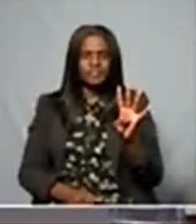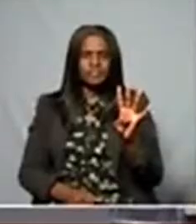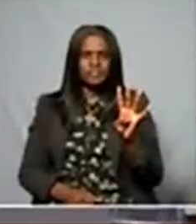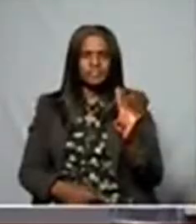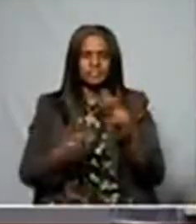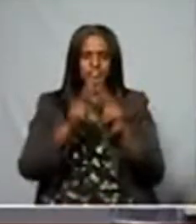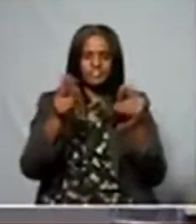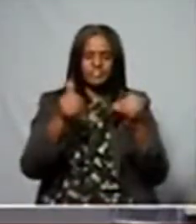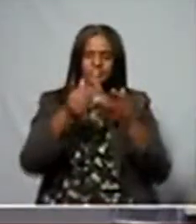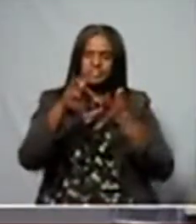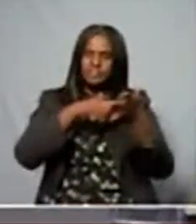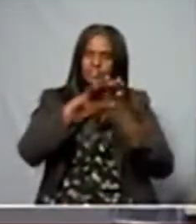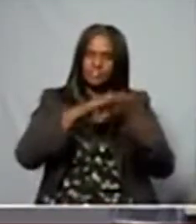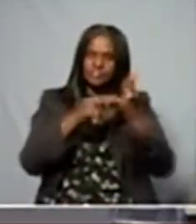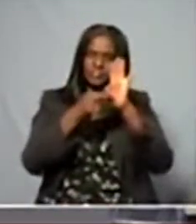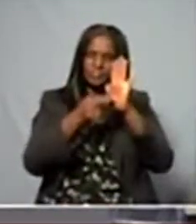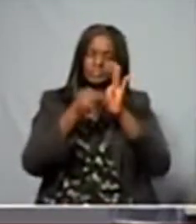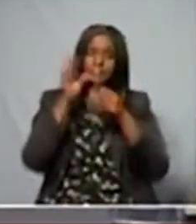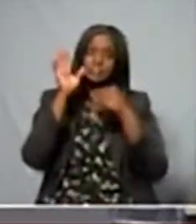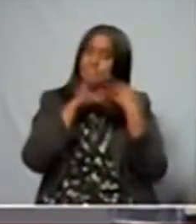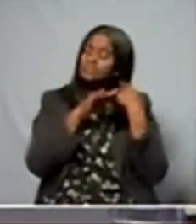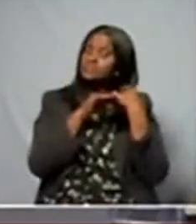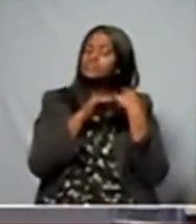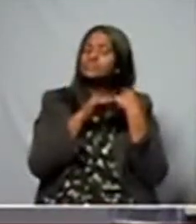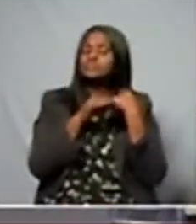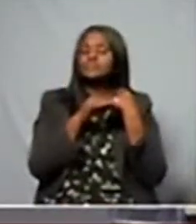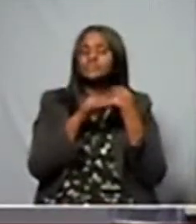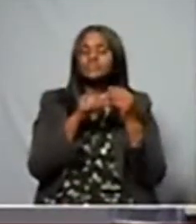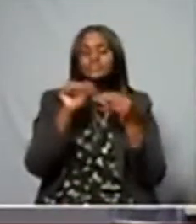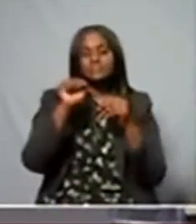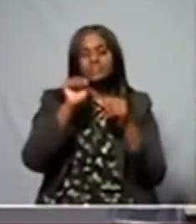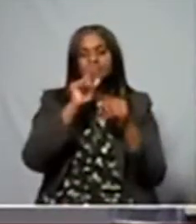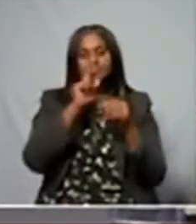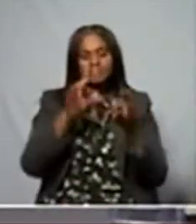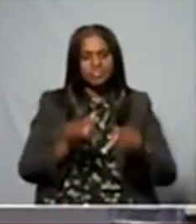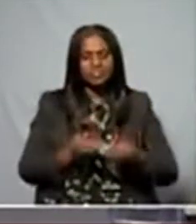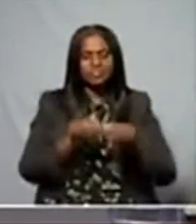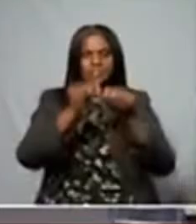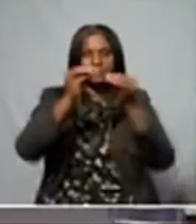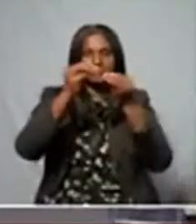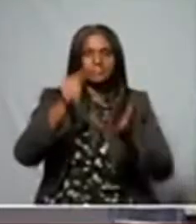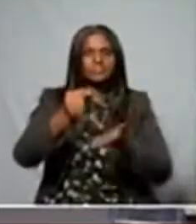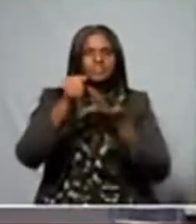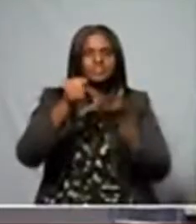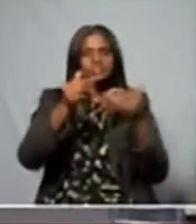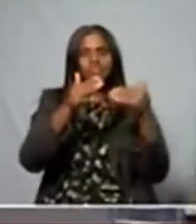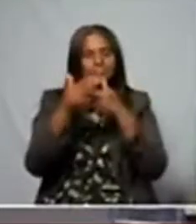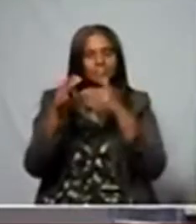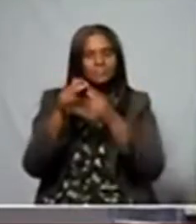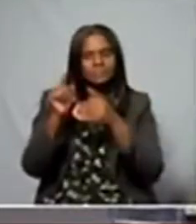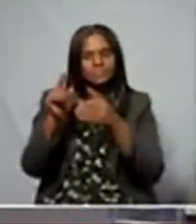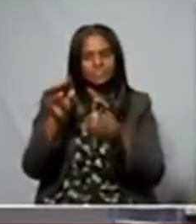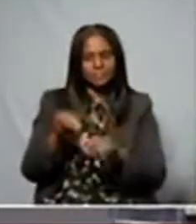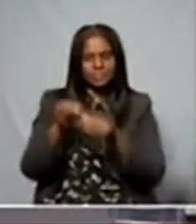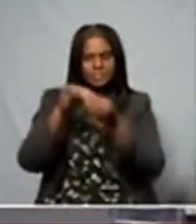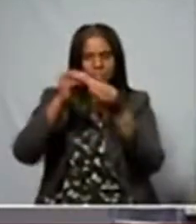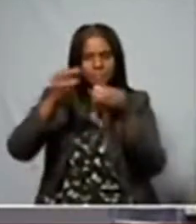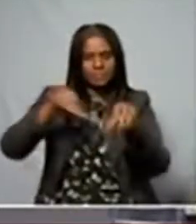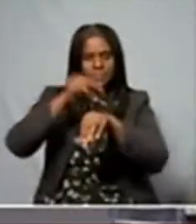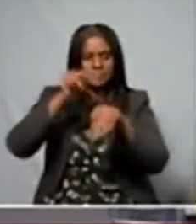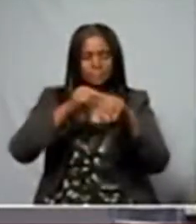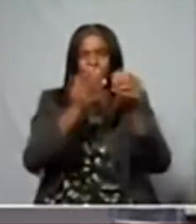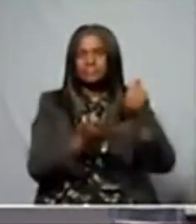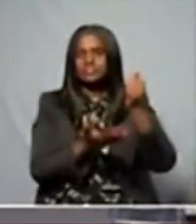So the table shows the total budget provision against the total national budget